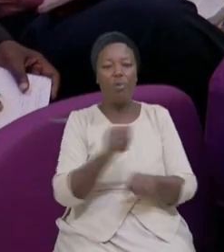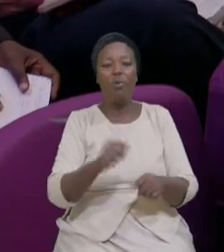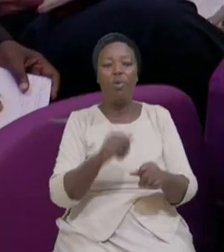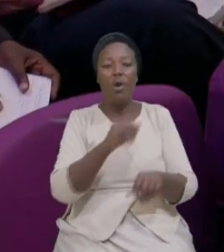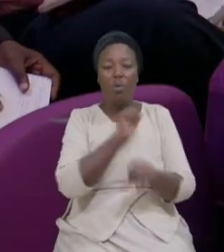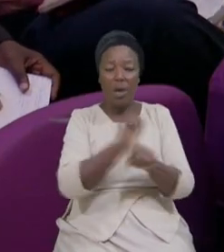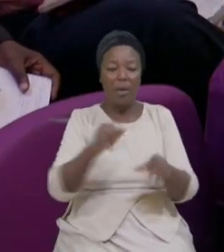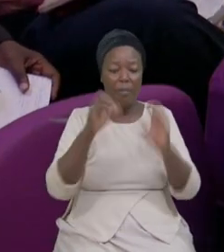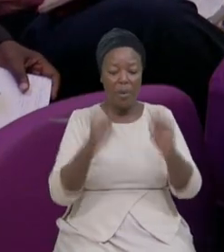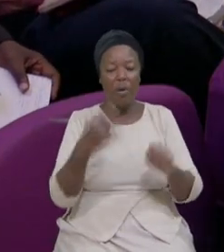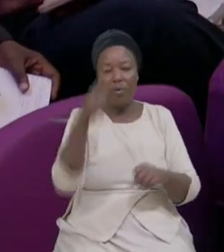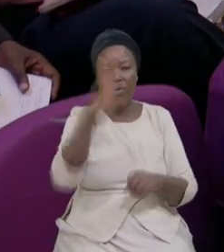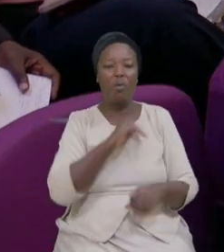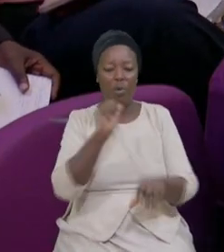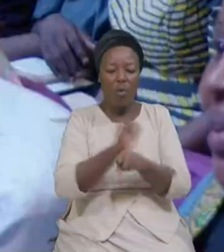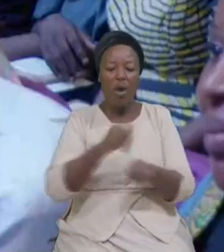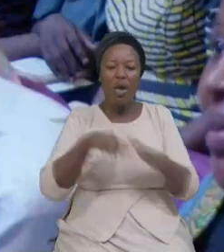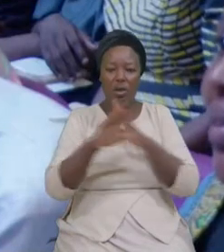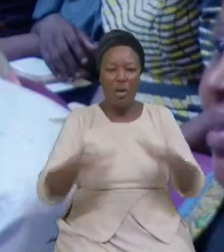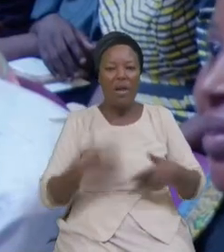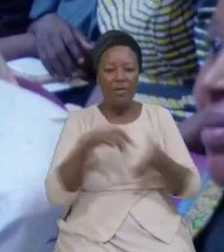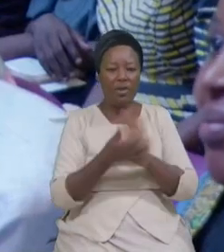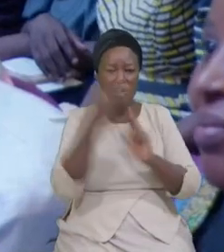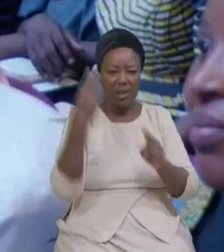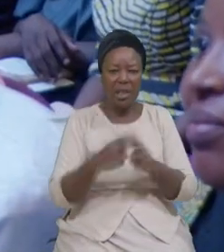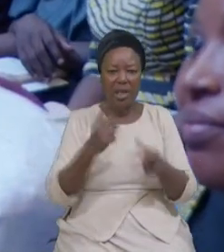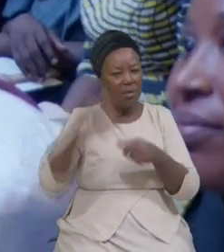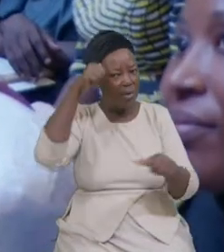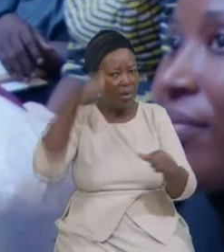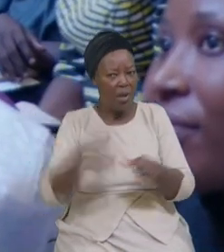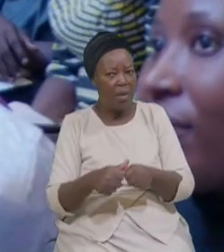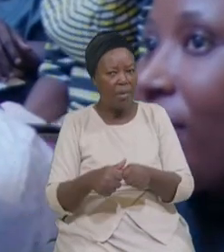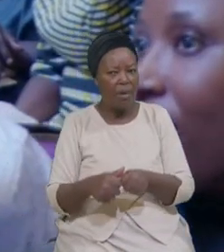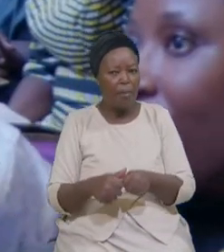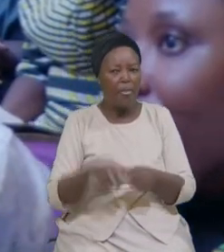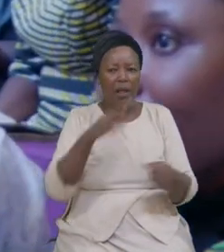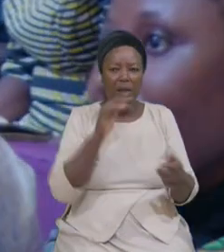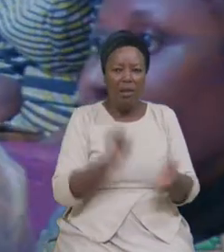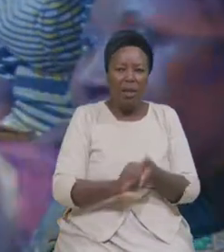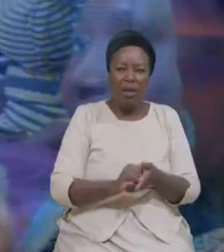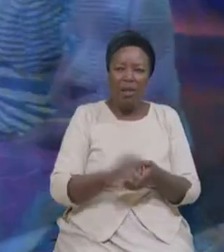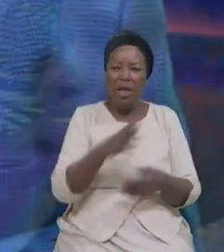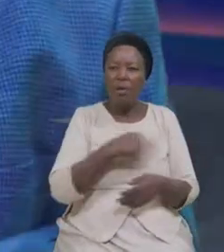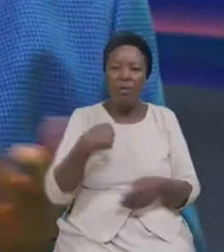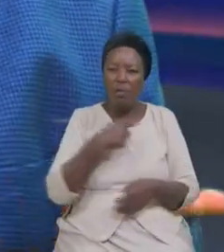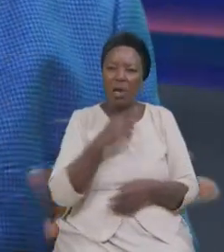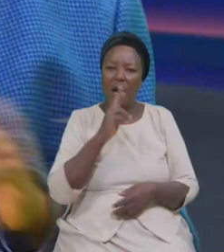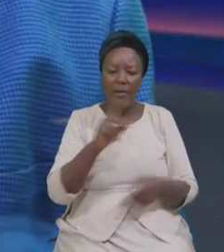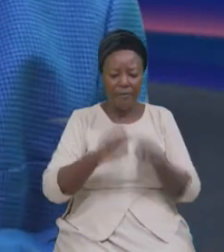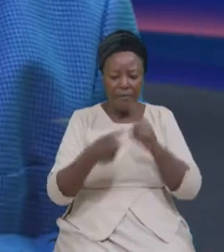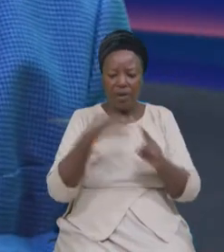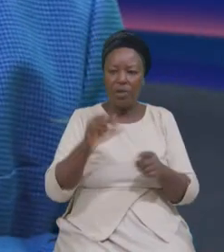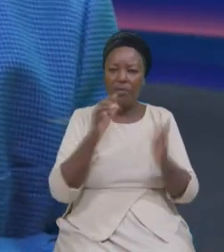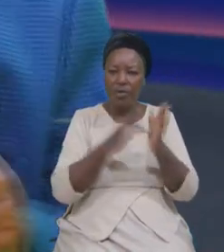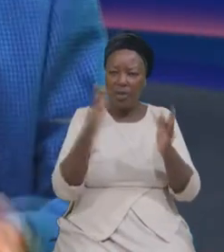will work in our lives. You remember, for example, the friend of God. We are friends of Jesus.